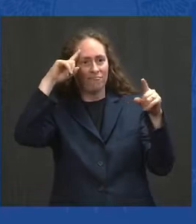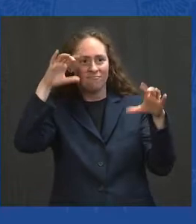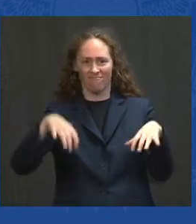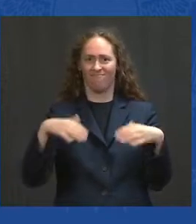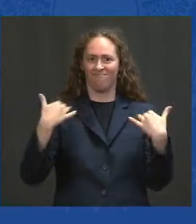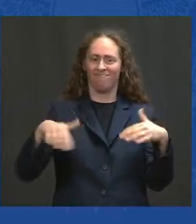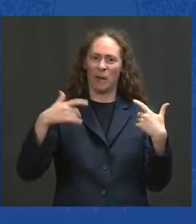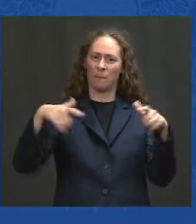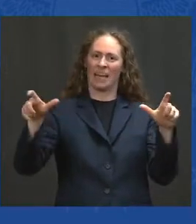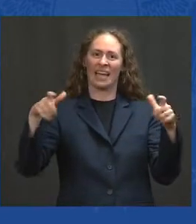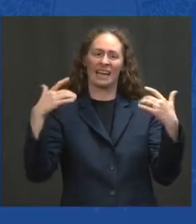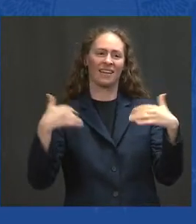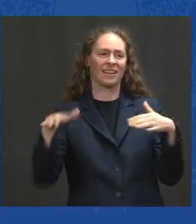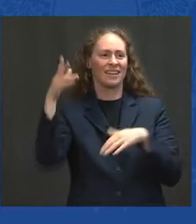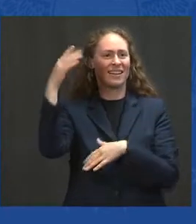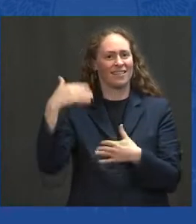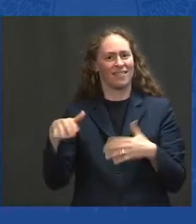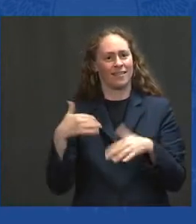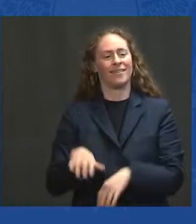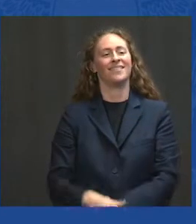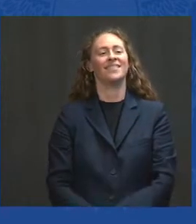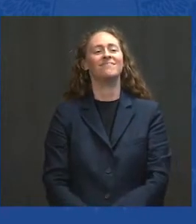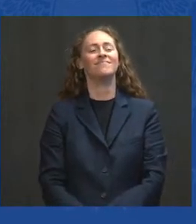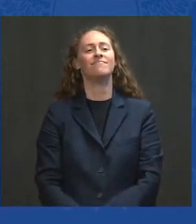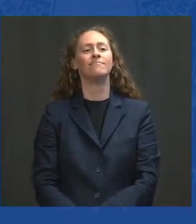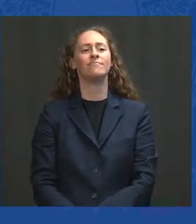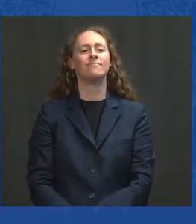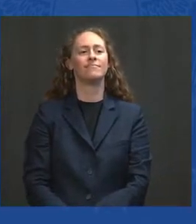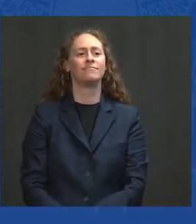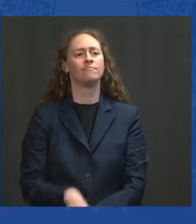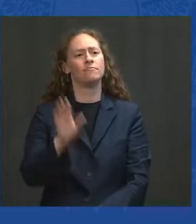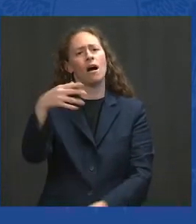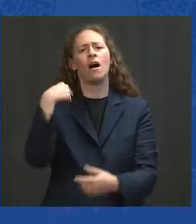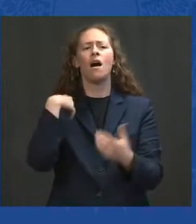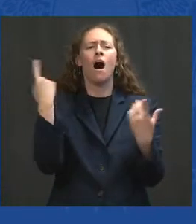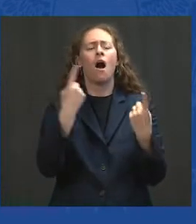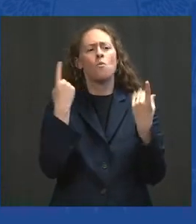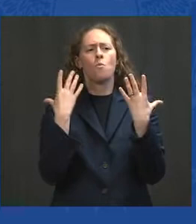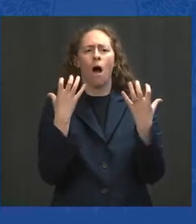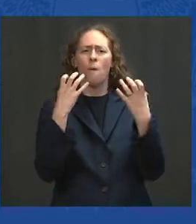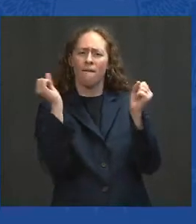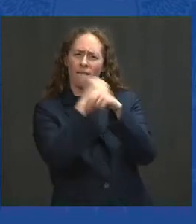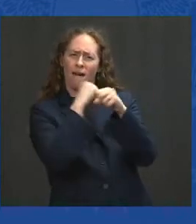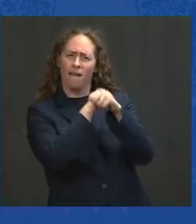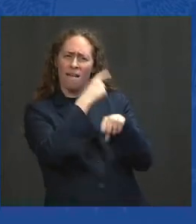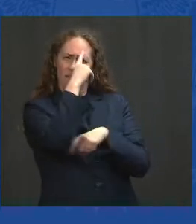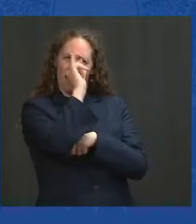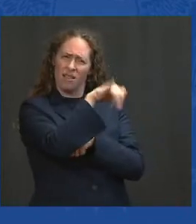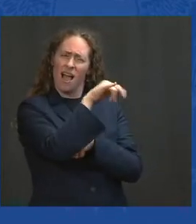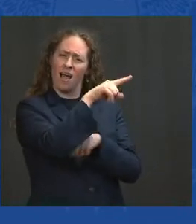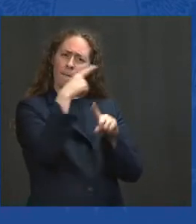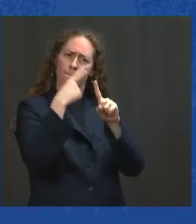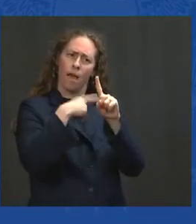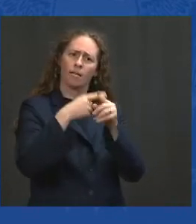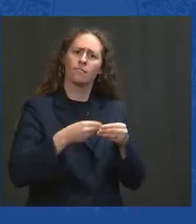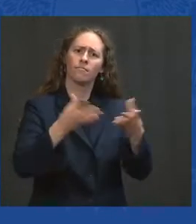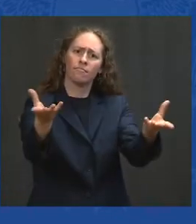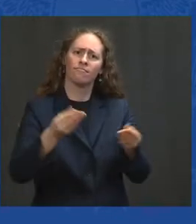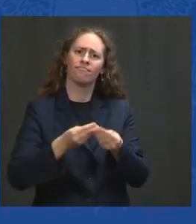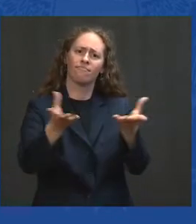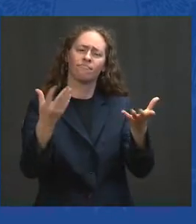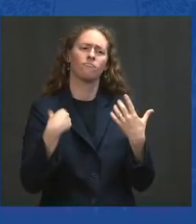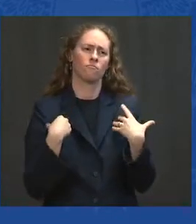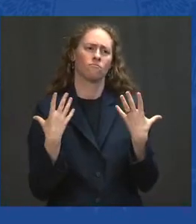quite some time, even when I was in the Senate, for monthly payments. Because I know if the struggle to make ends meet is